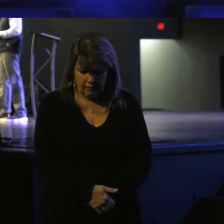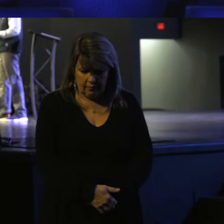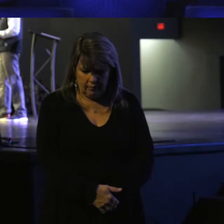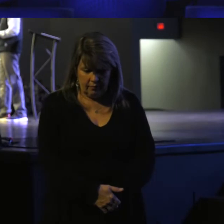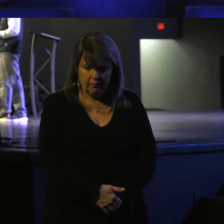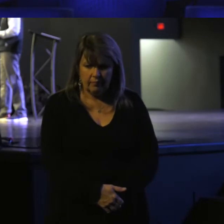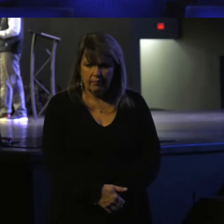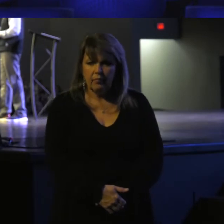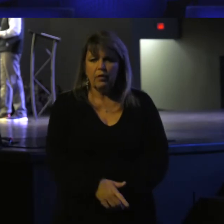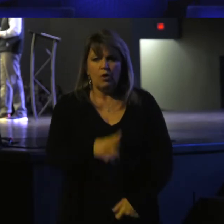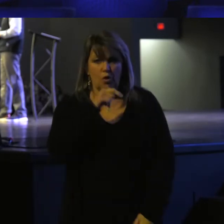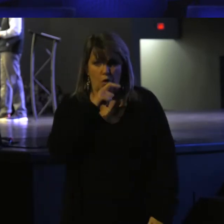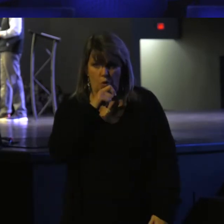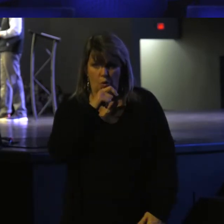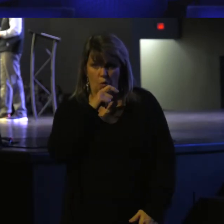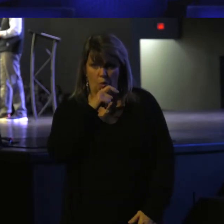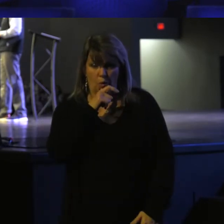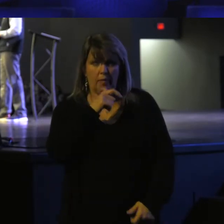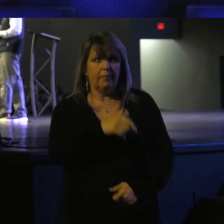So the who